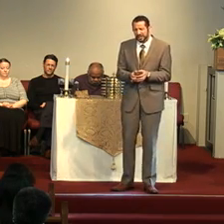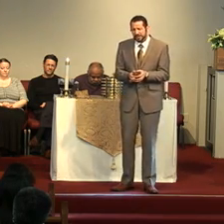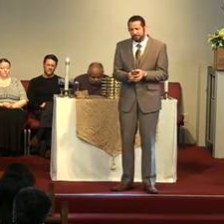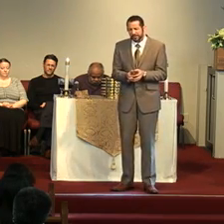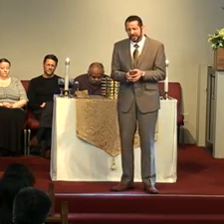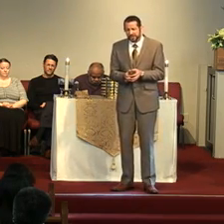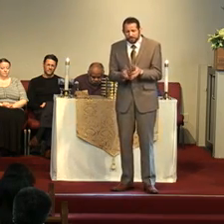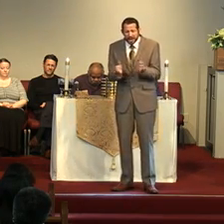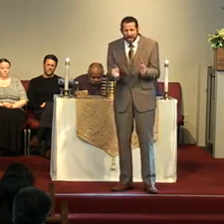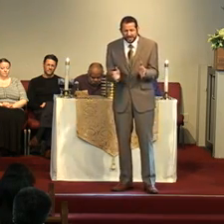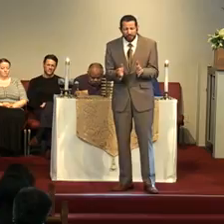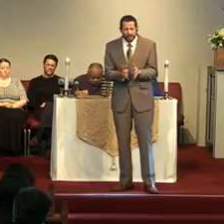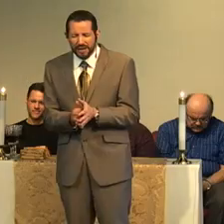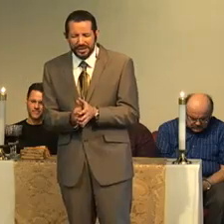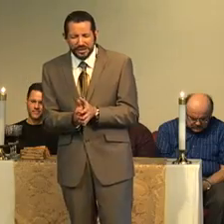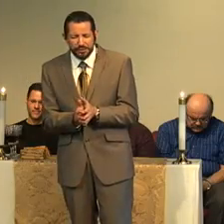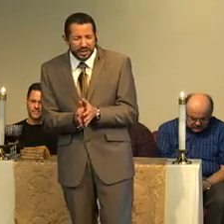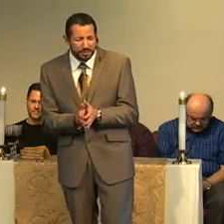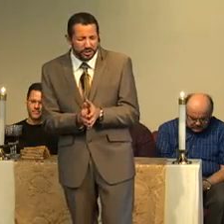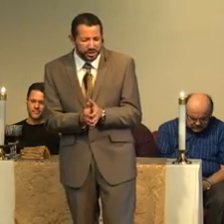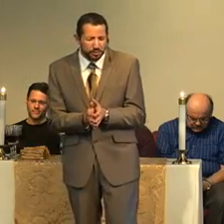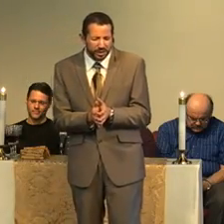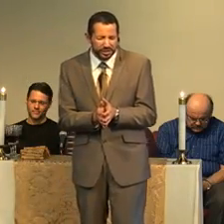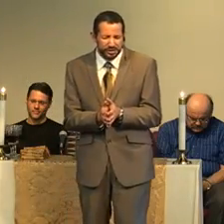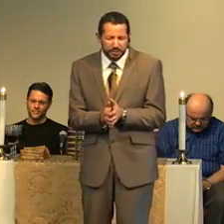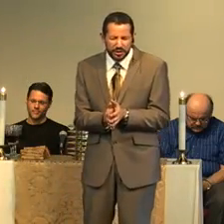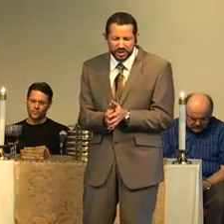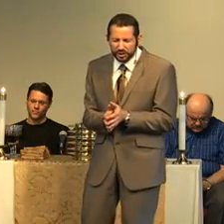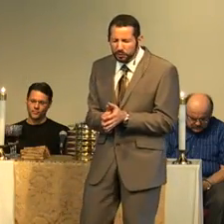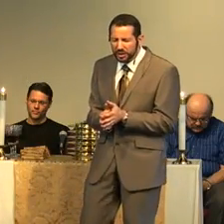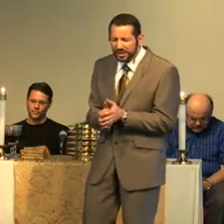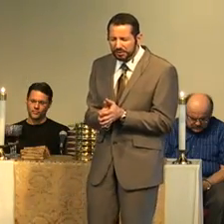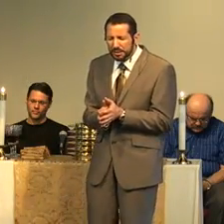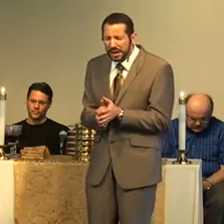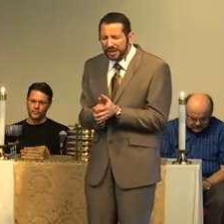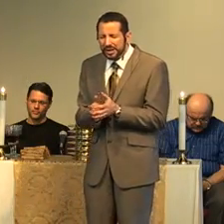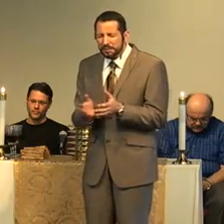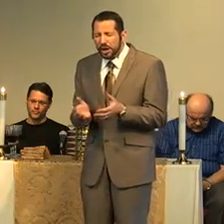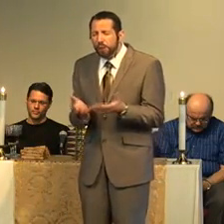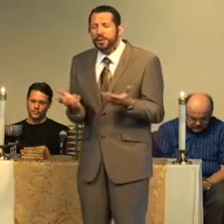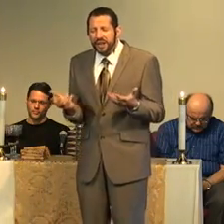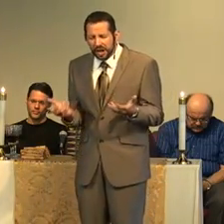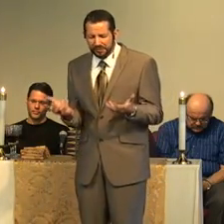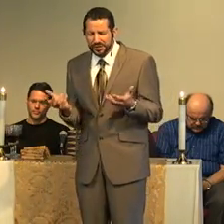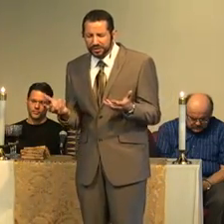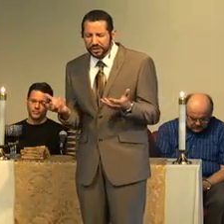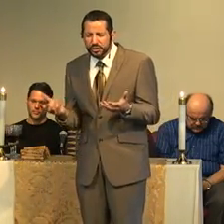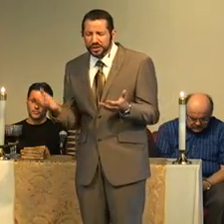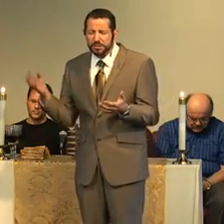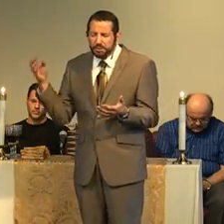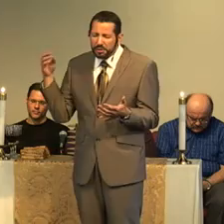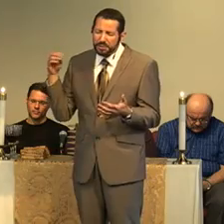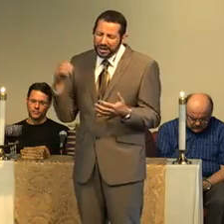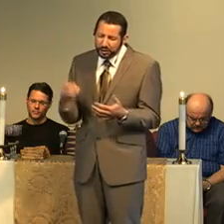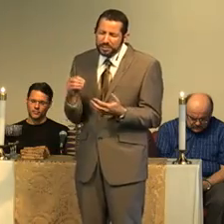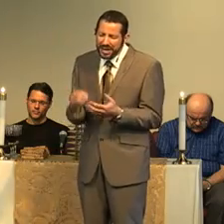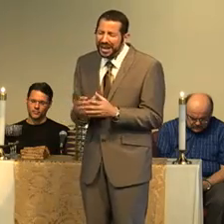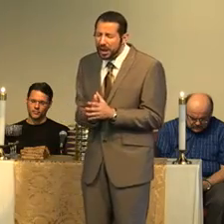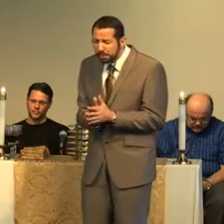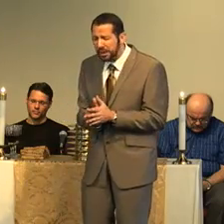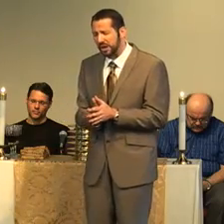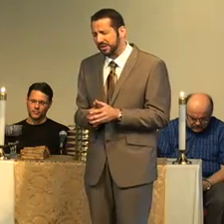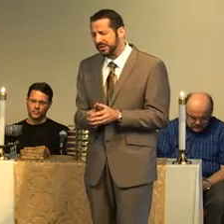Pathways and so we ask oh God that as we come this morning to respond to your word that we might be open enough so that your spirit might